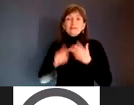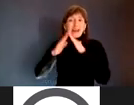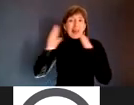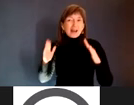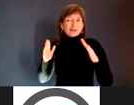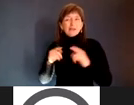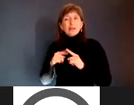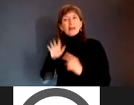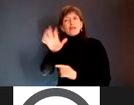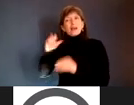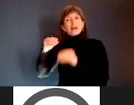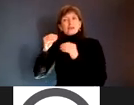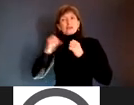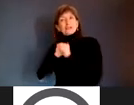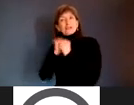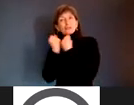I guess we'd think about that.